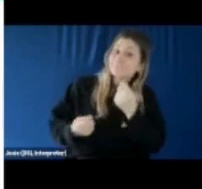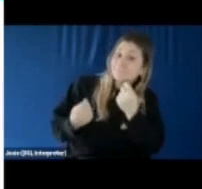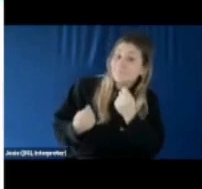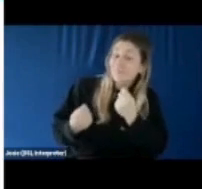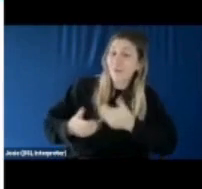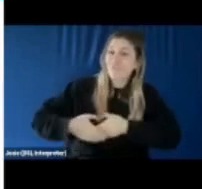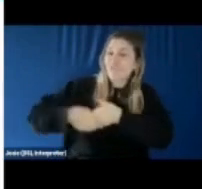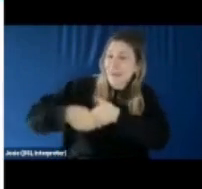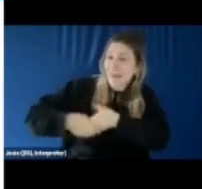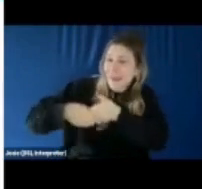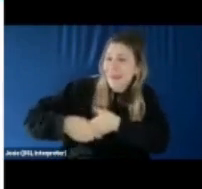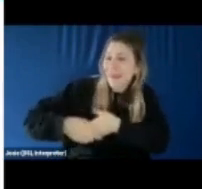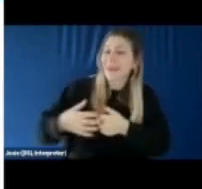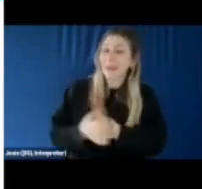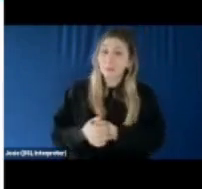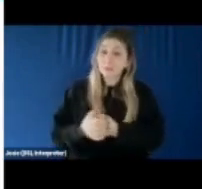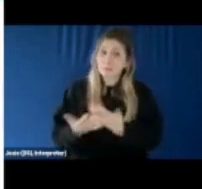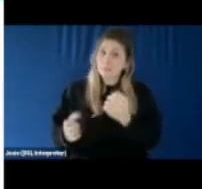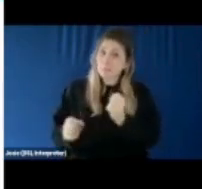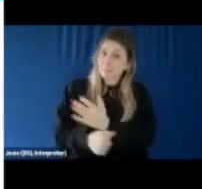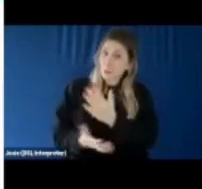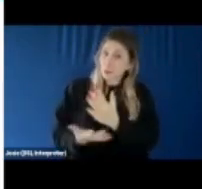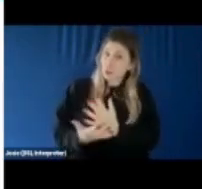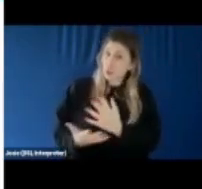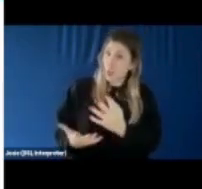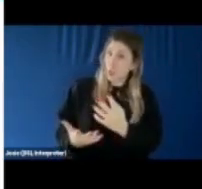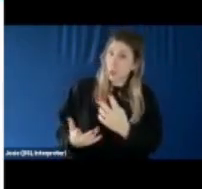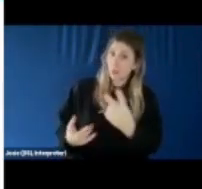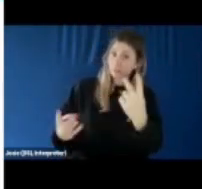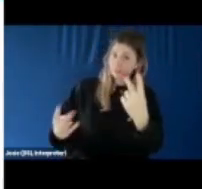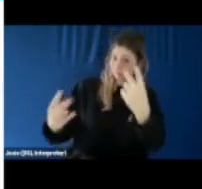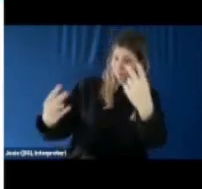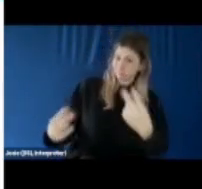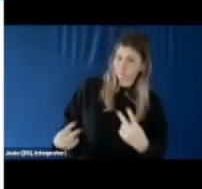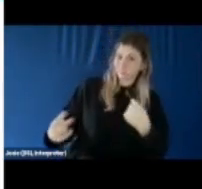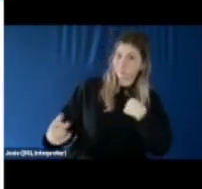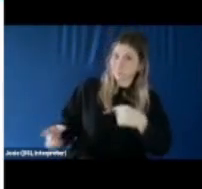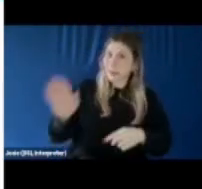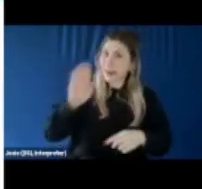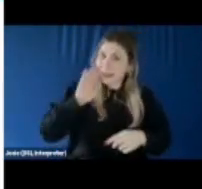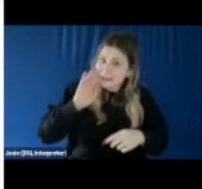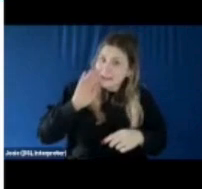themselves. You can be friendly and chat to them if that's your style. That's fine.